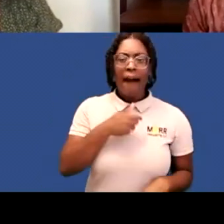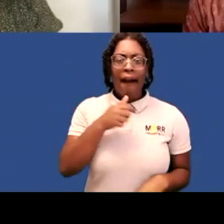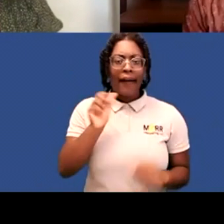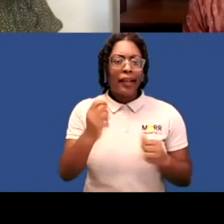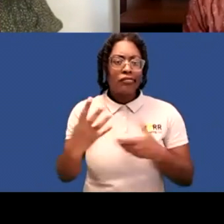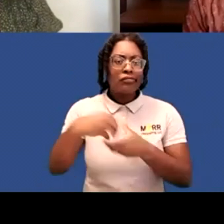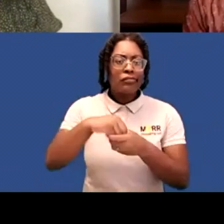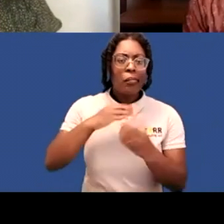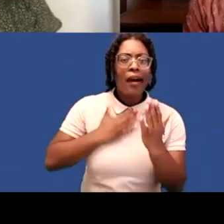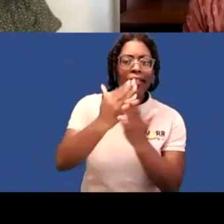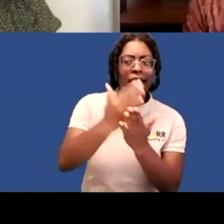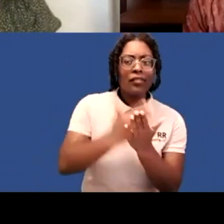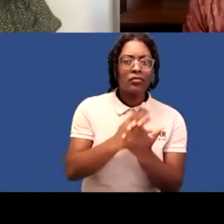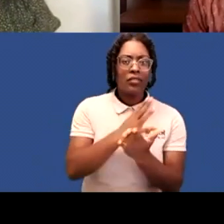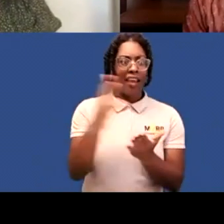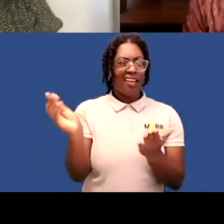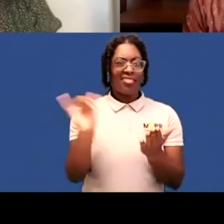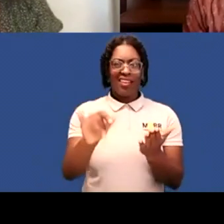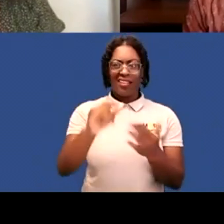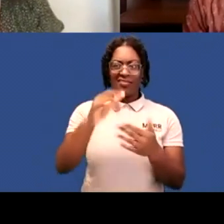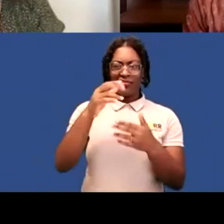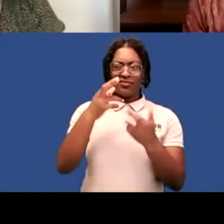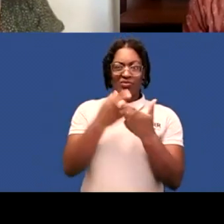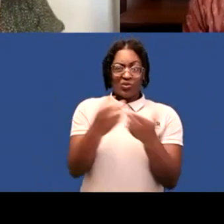is available for other people to use.